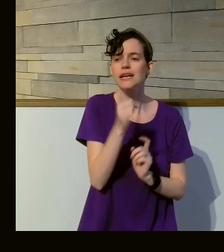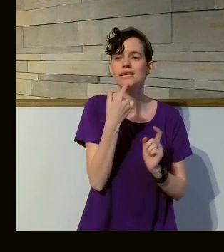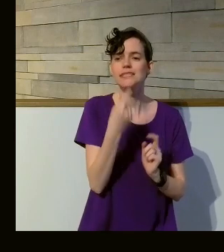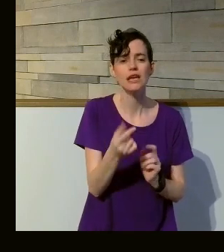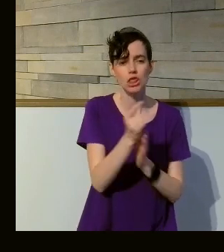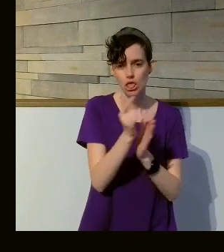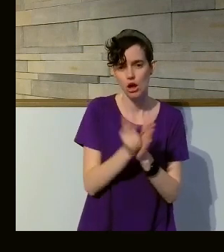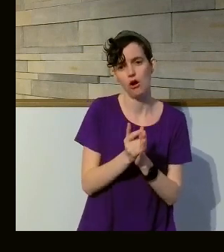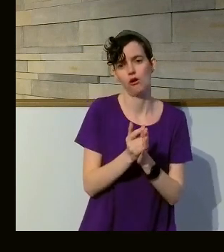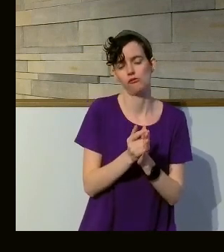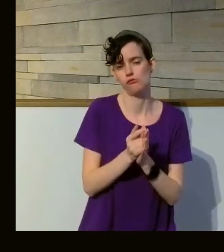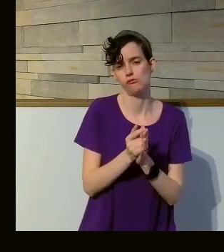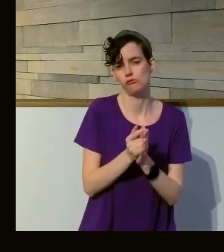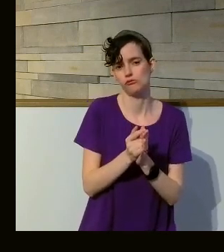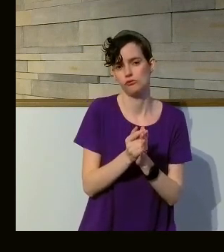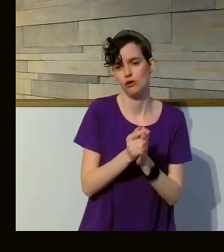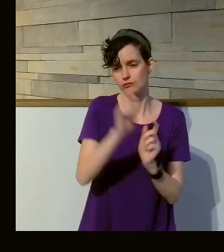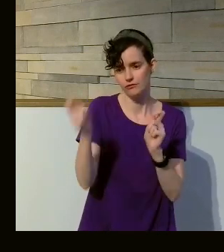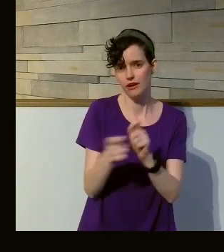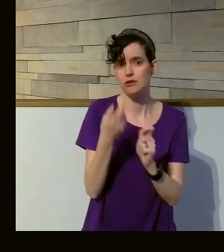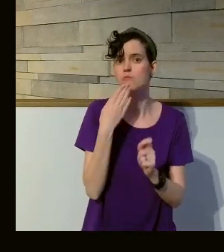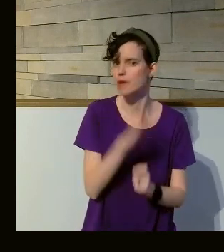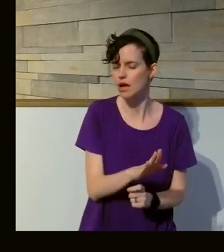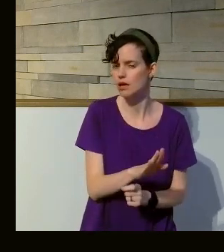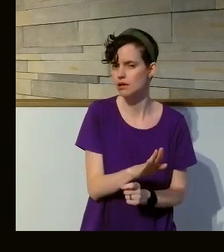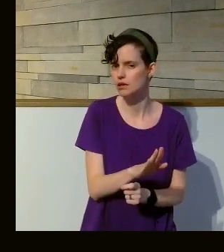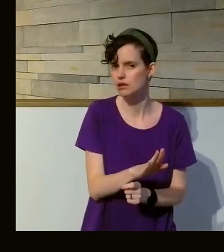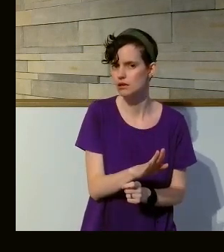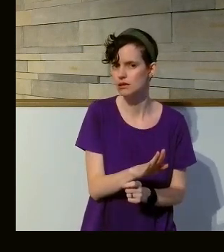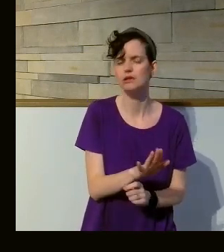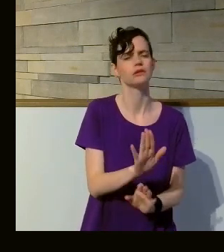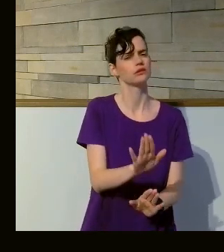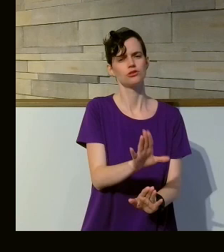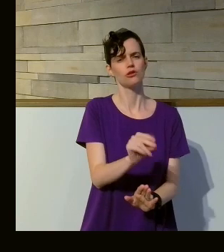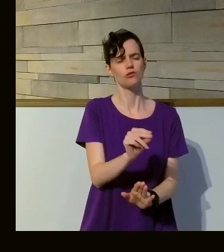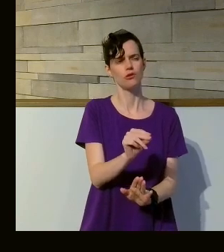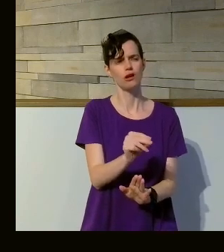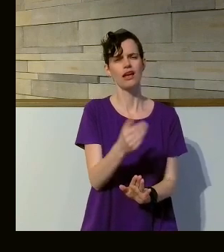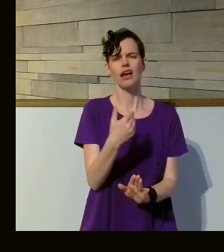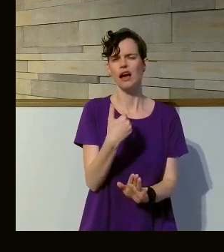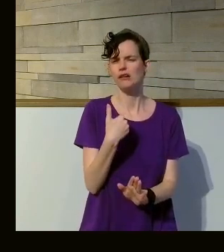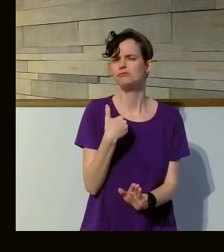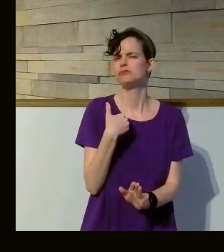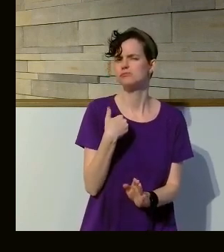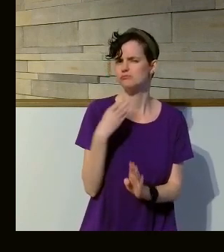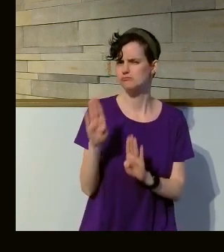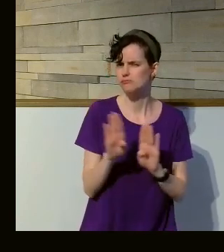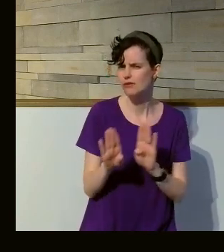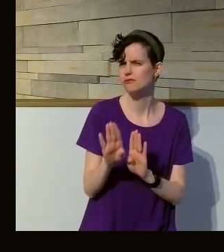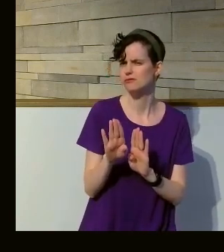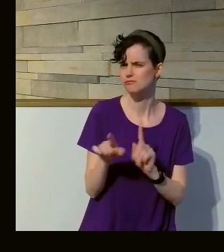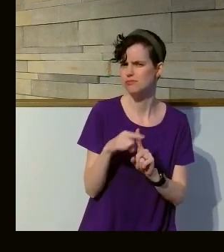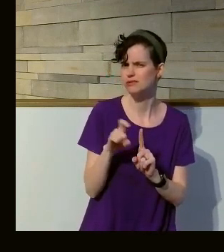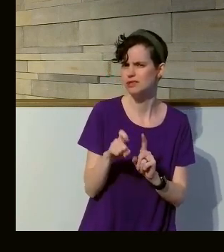that the law of retribution was bad. He's saying, you know what? There is an ethic that we can live that